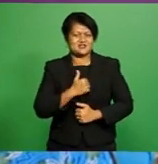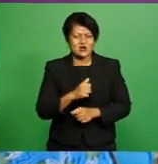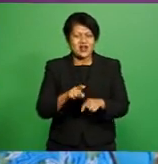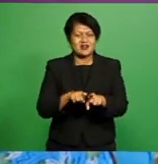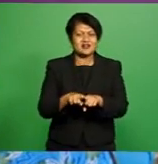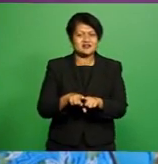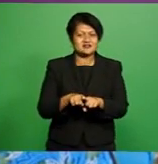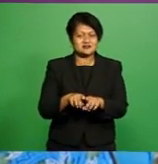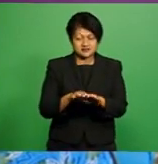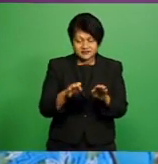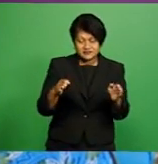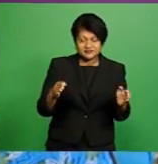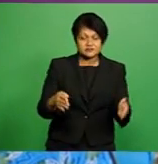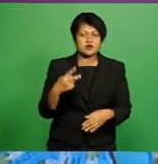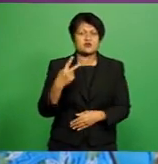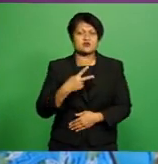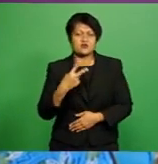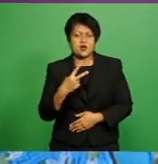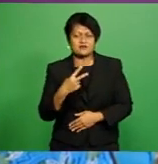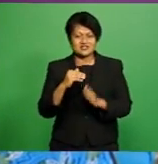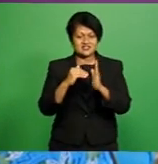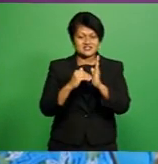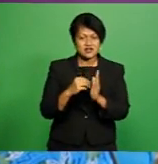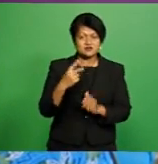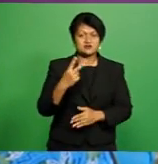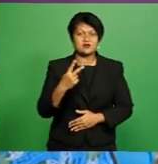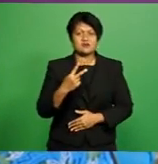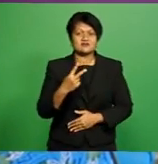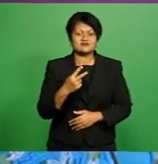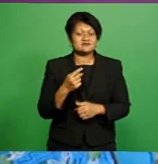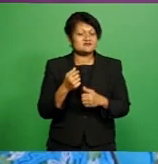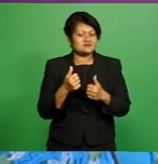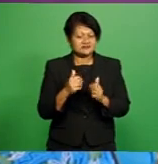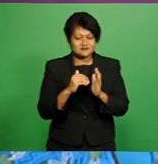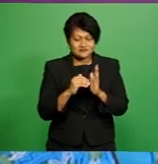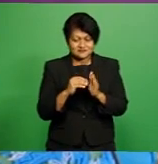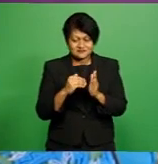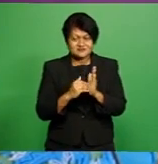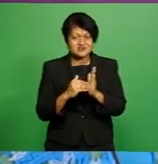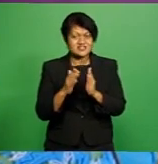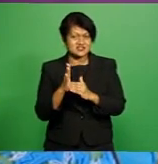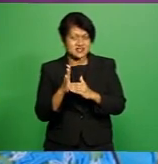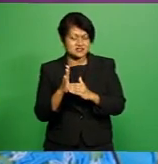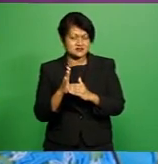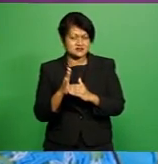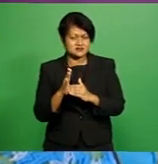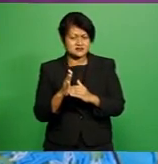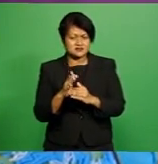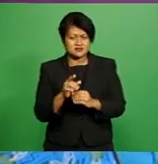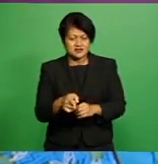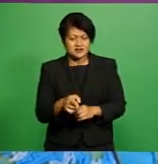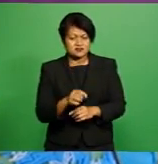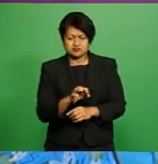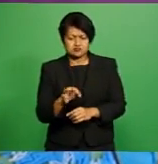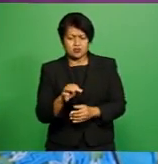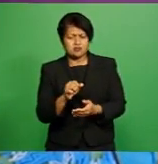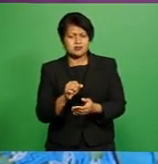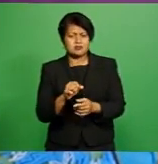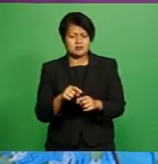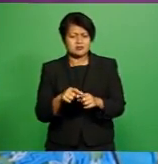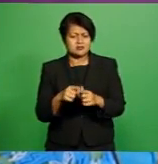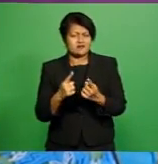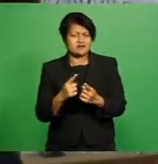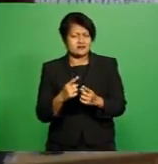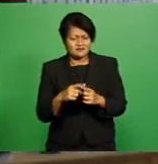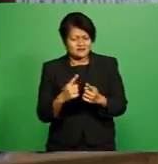12 desks and 12 chairs according to the size which is required by the school, because this is not a standard table and it's not a